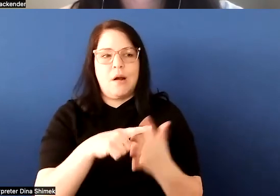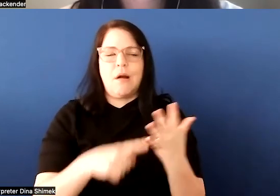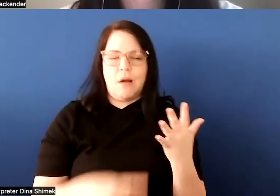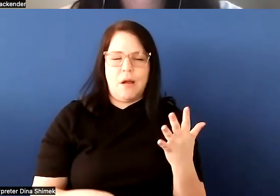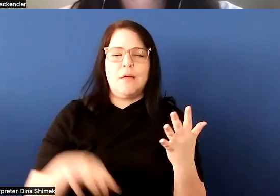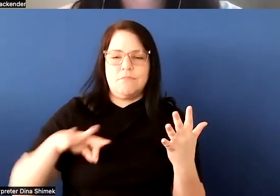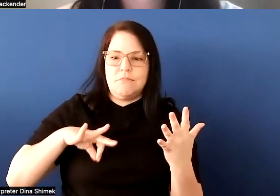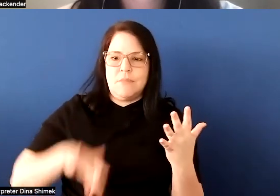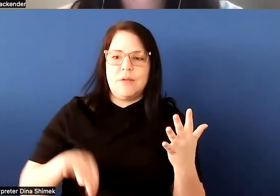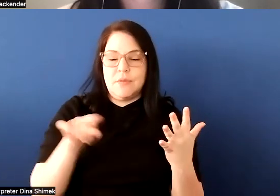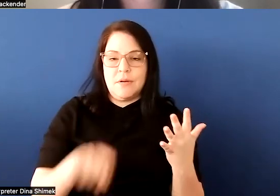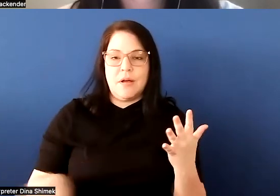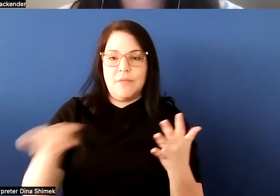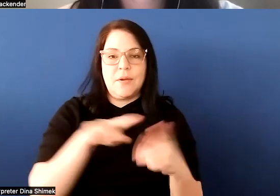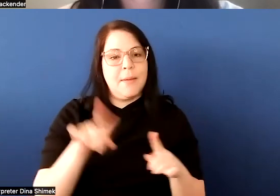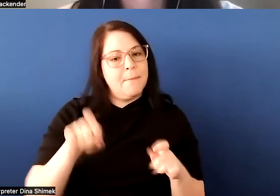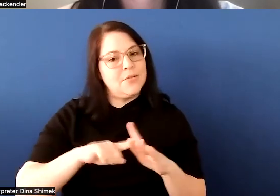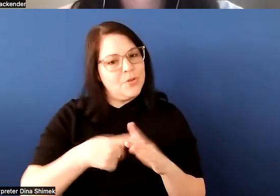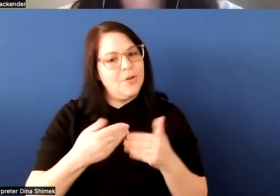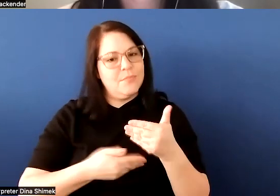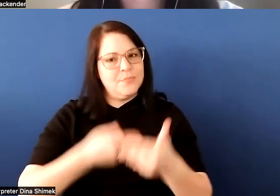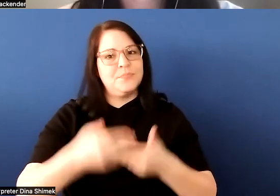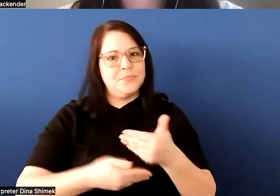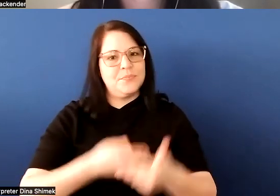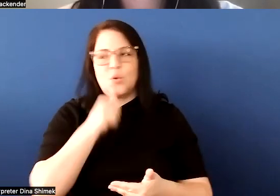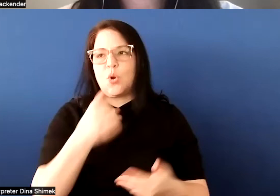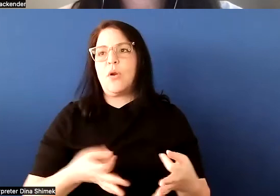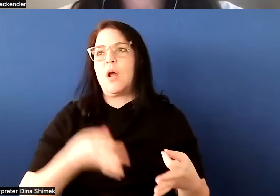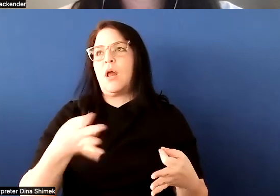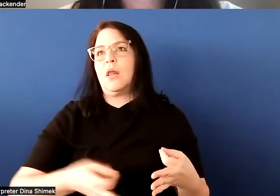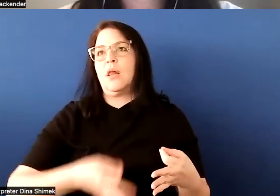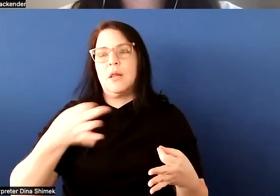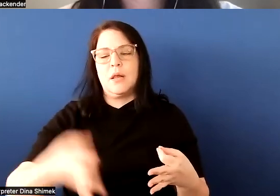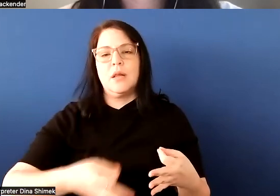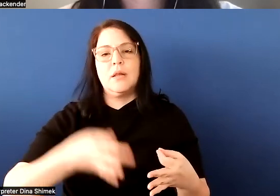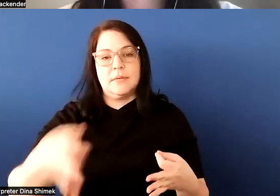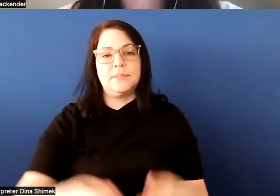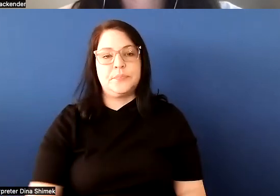an account, but you got to begin the process. Don't put it off any longer.